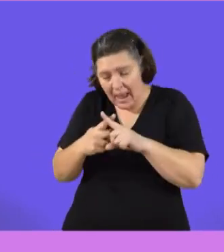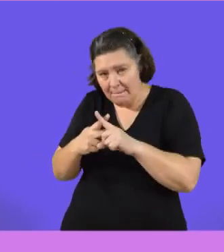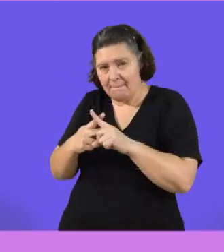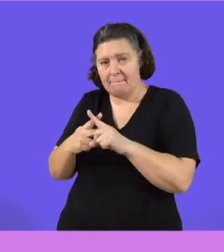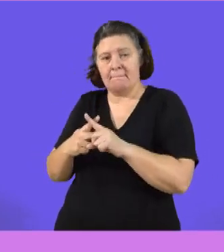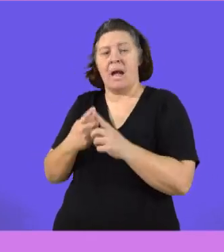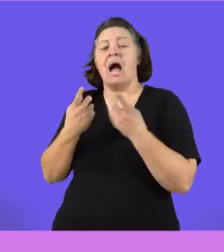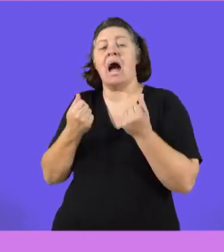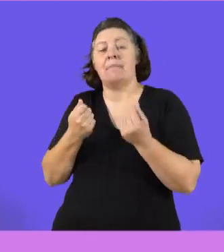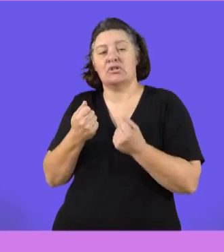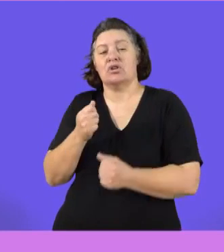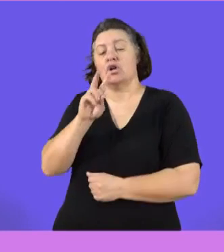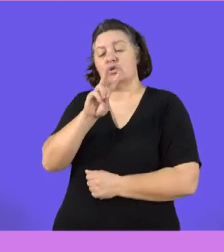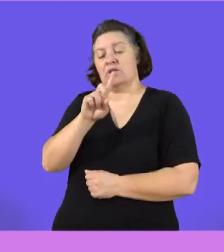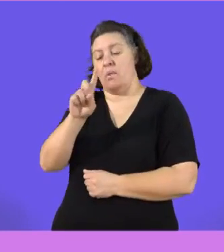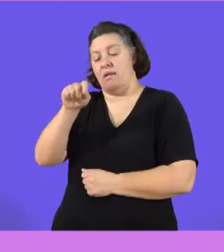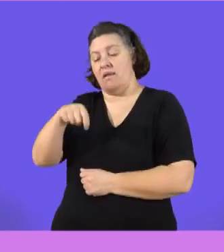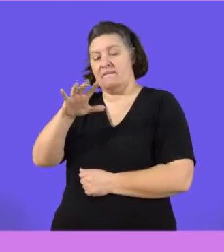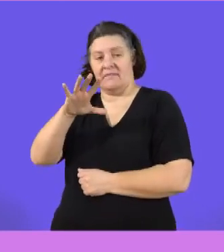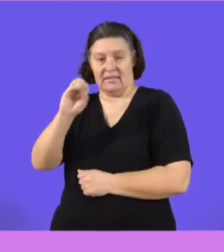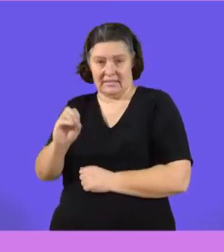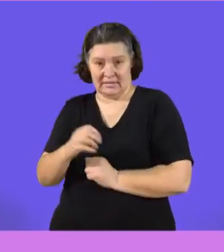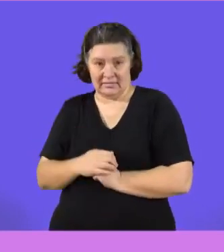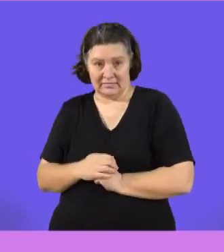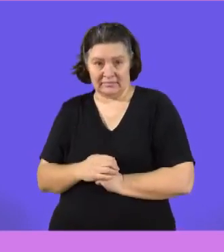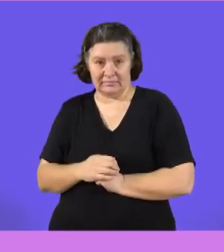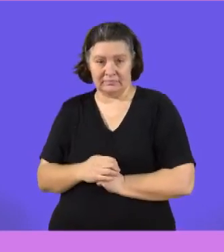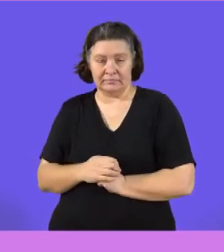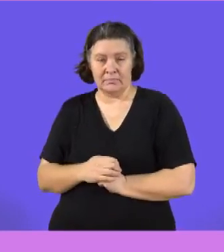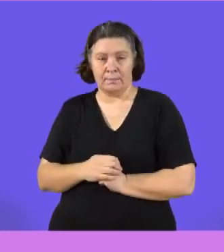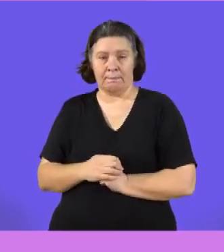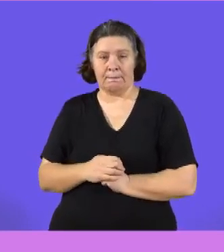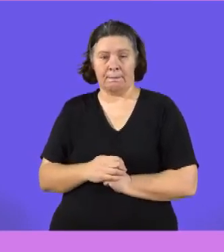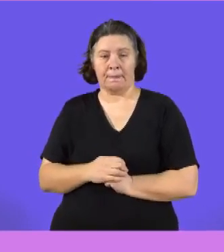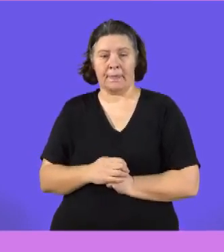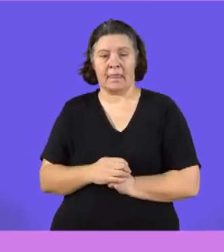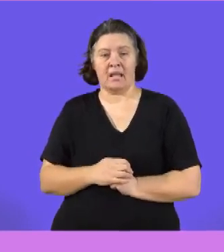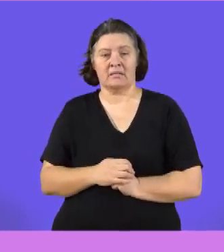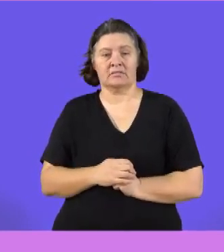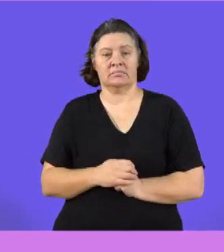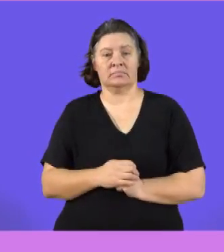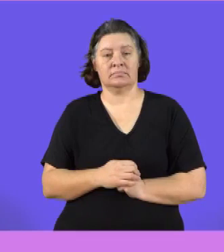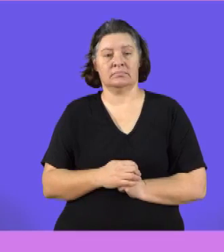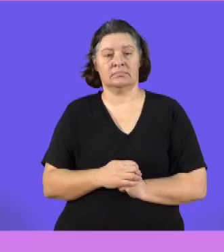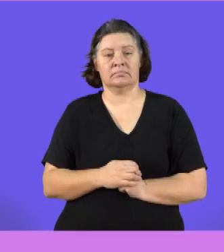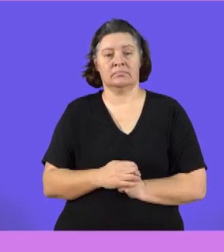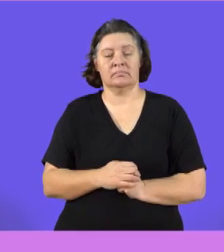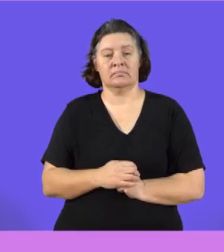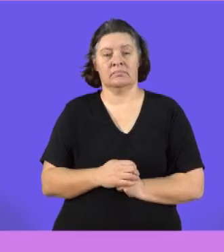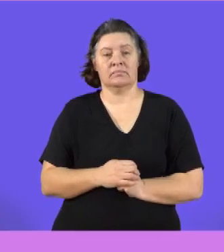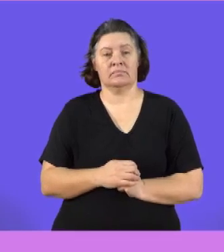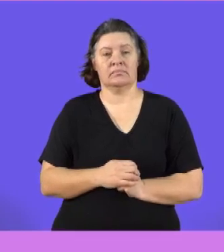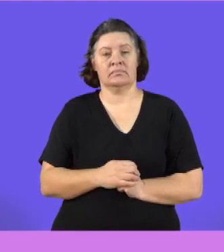multiply that by the cost of 21.50 Rand. So calculating that, 15 multiplied by 21.50